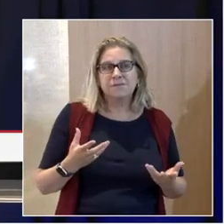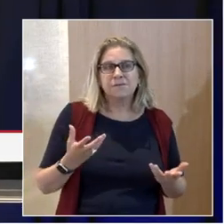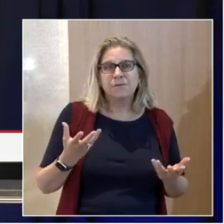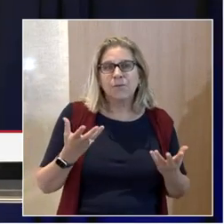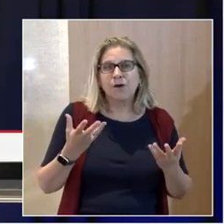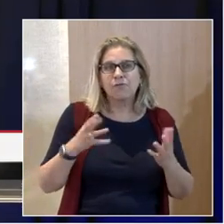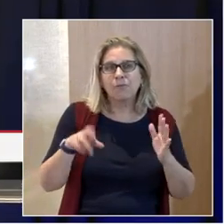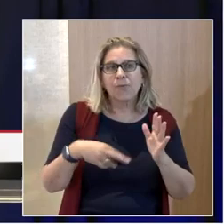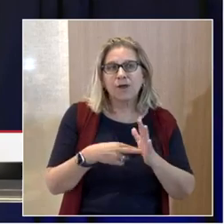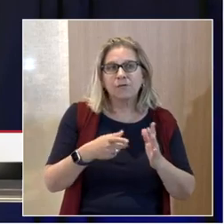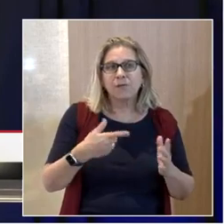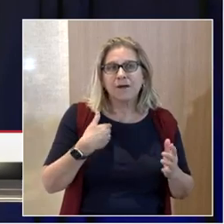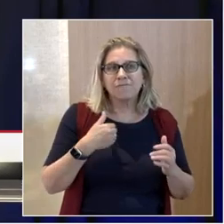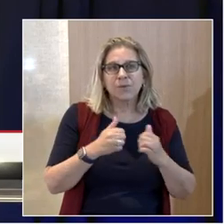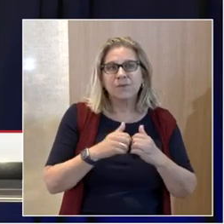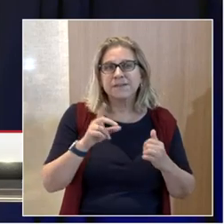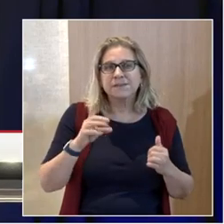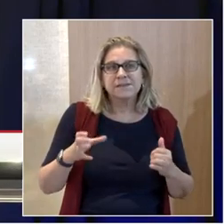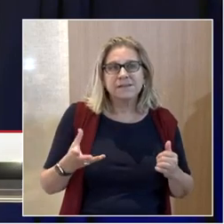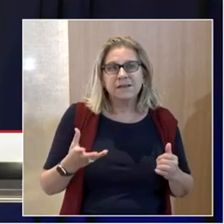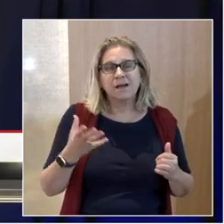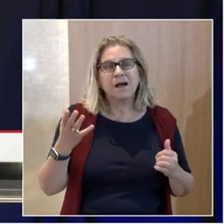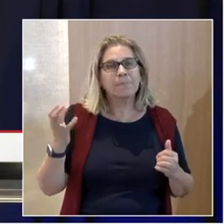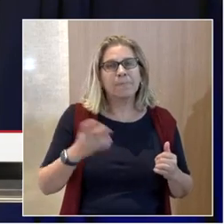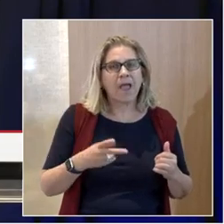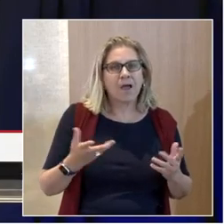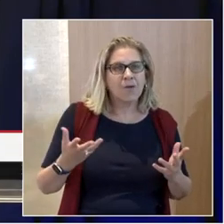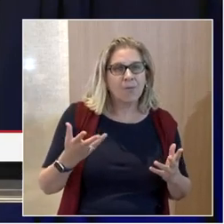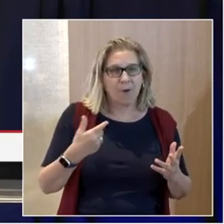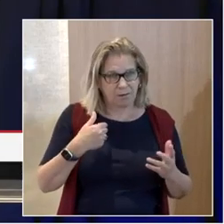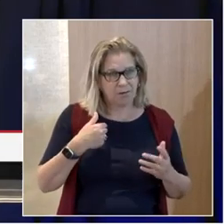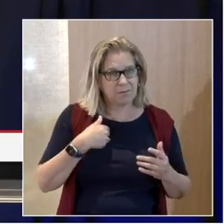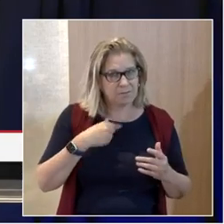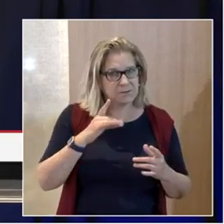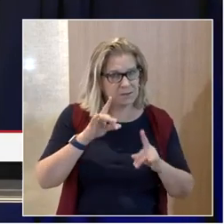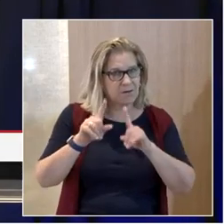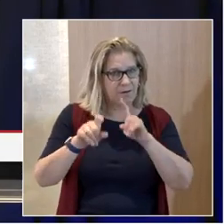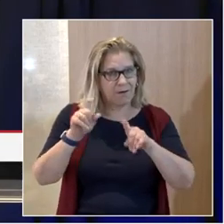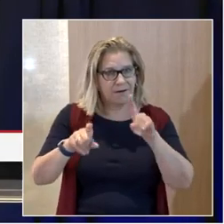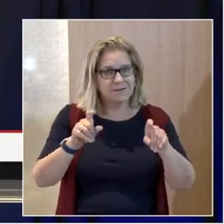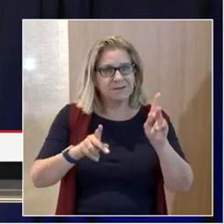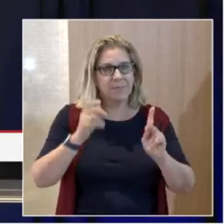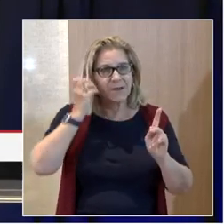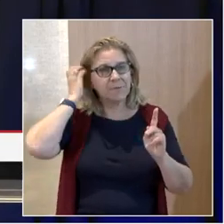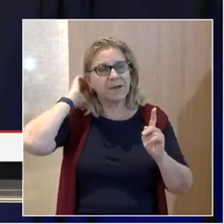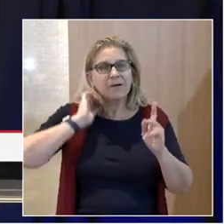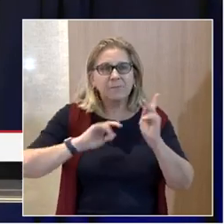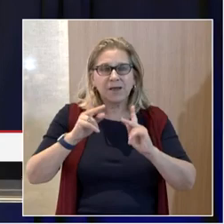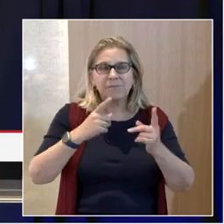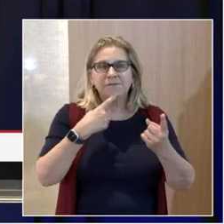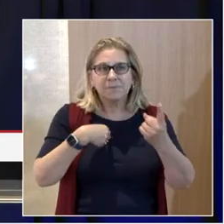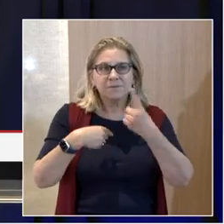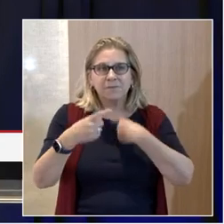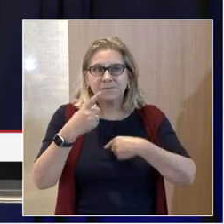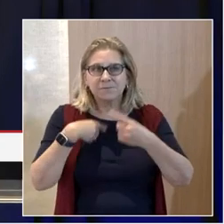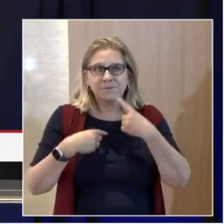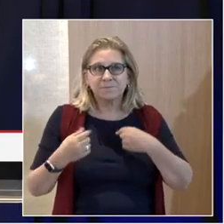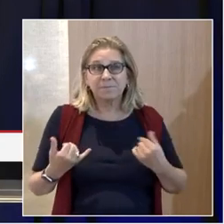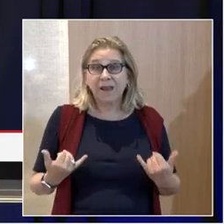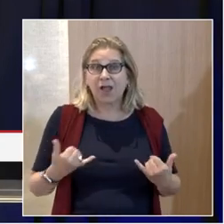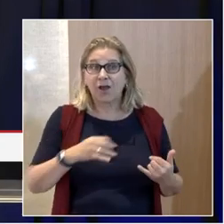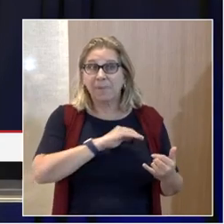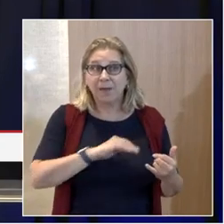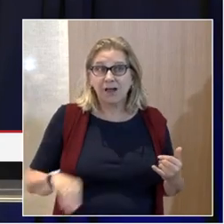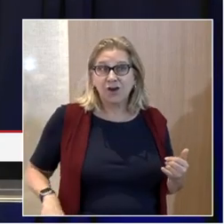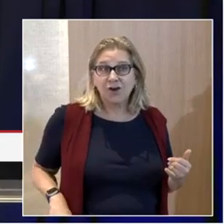in DC's comeback? And we're here today to answer that call. The mayor has asked what role we will play, There are 300 people